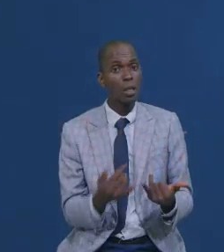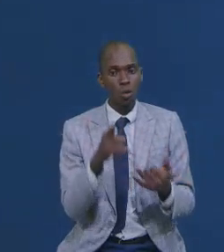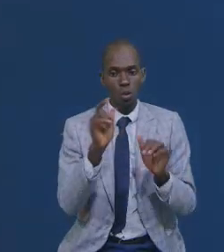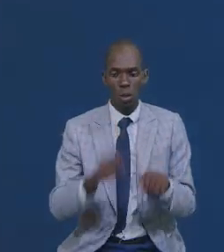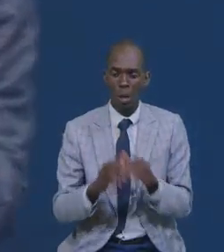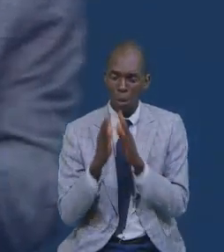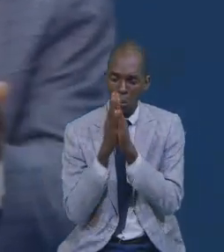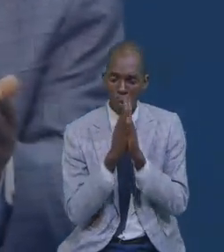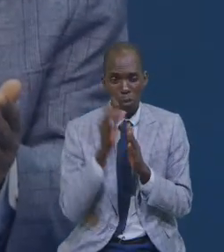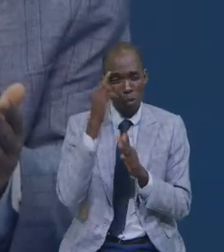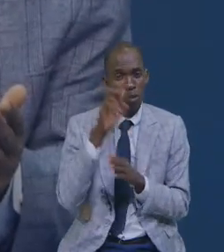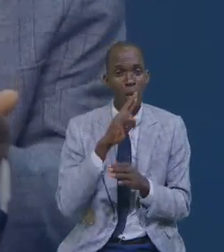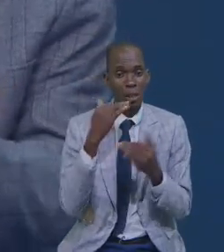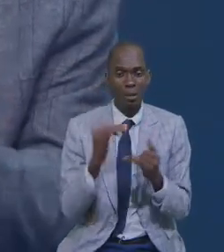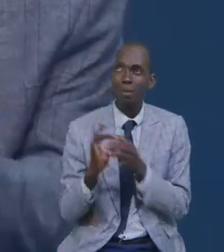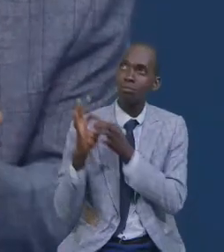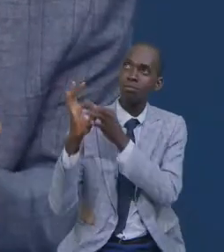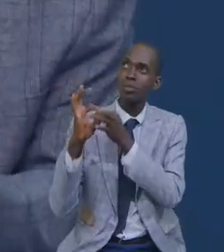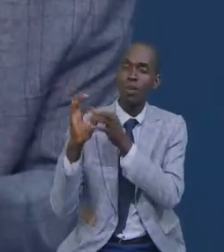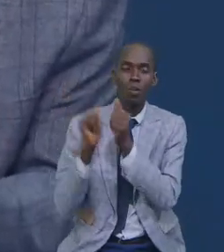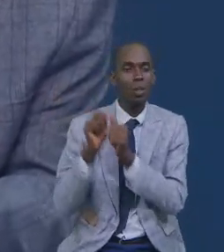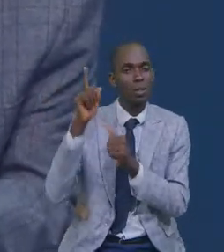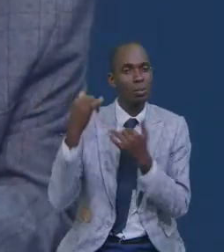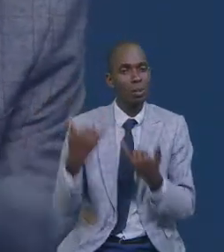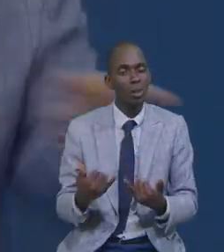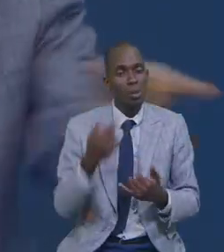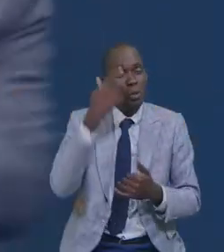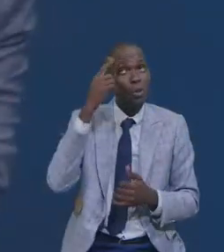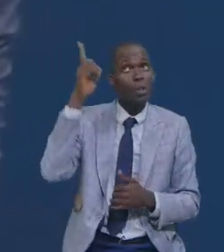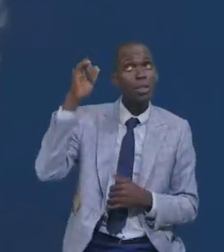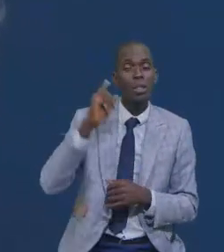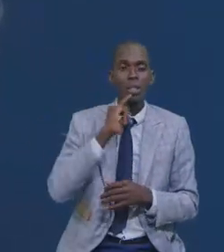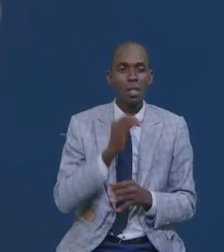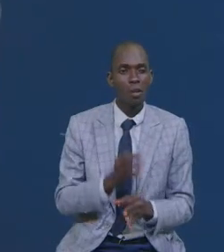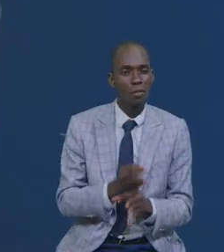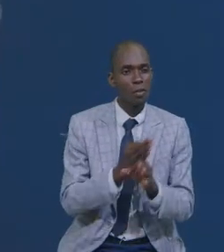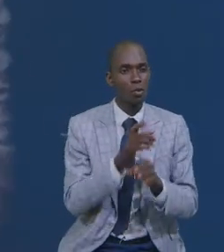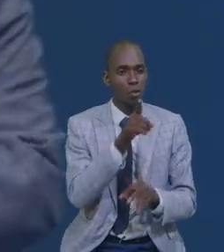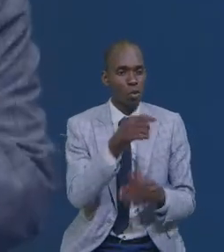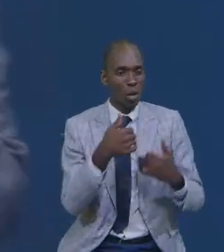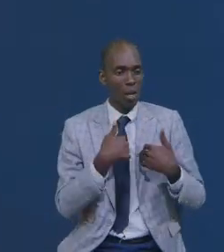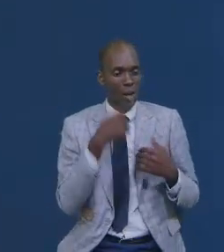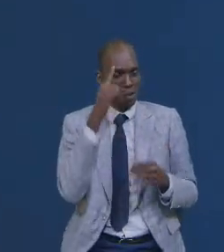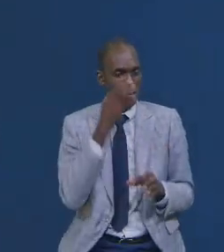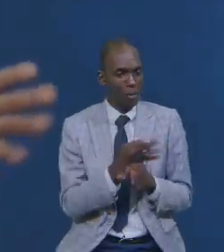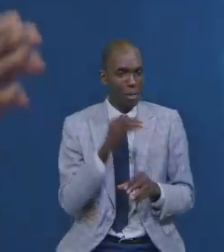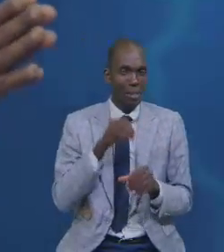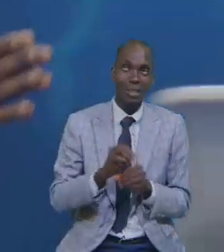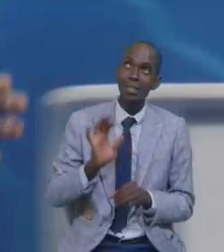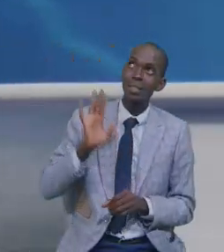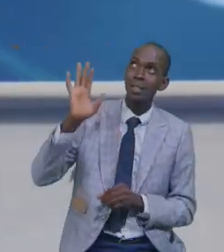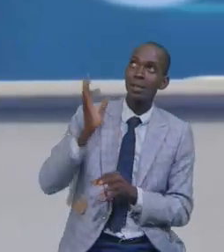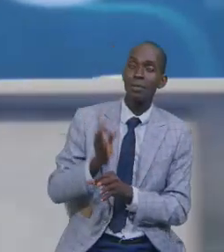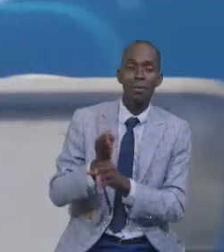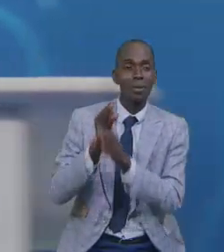are acquainted with him now, because he is faithful and you have faith in his faithfulness. It